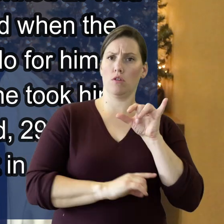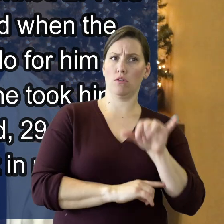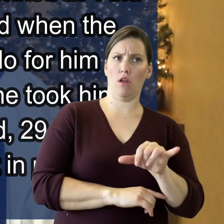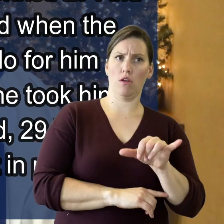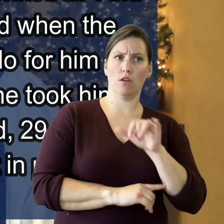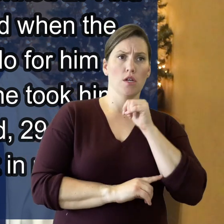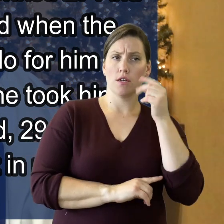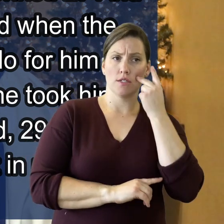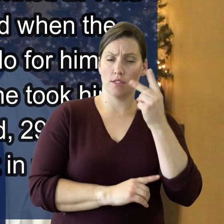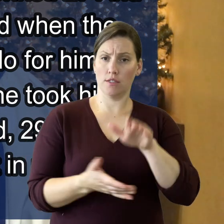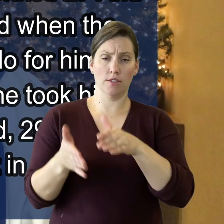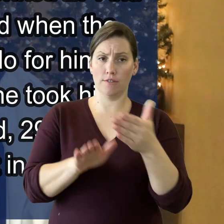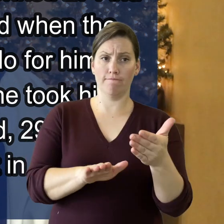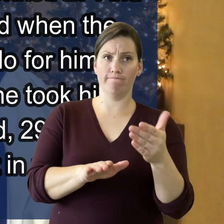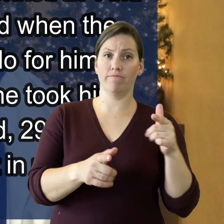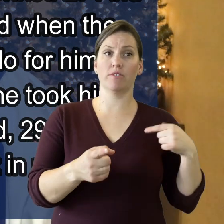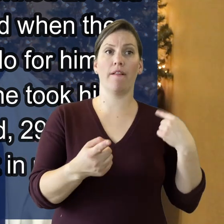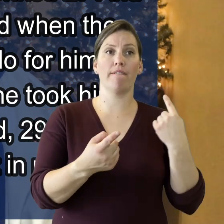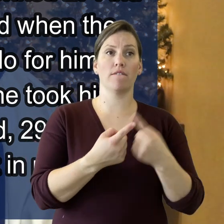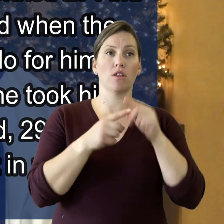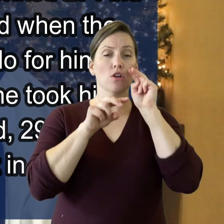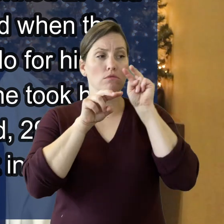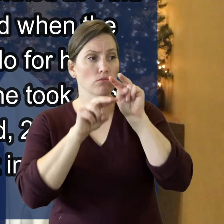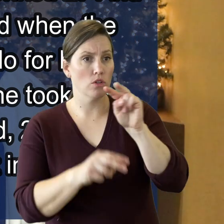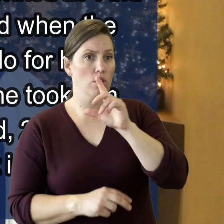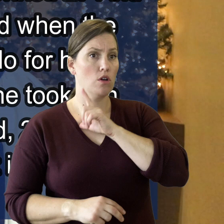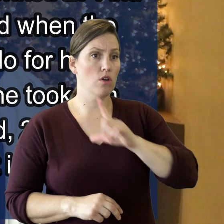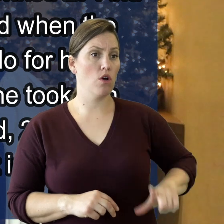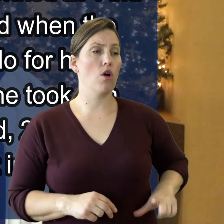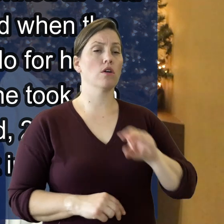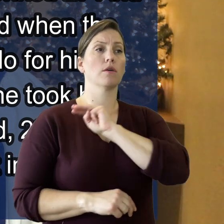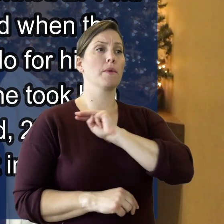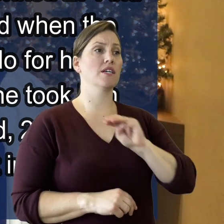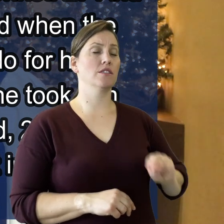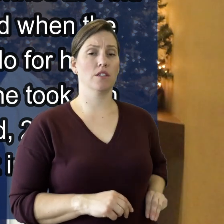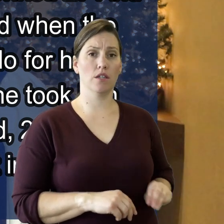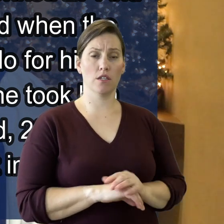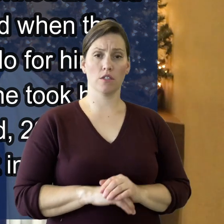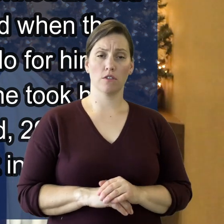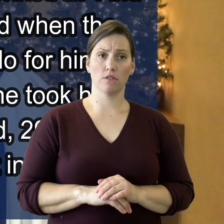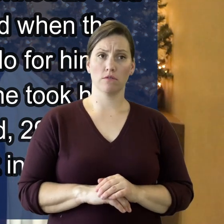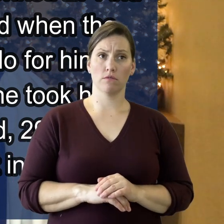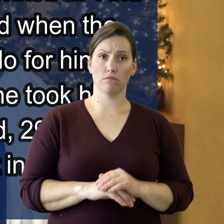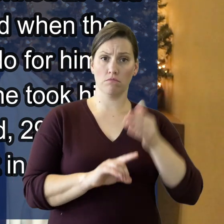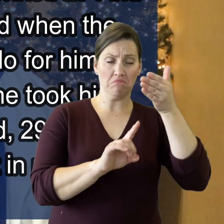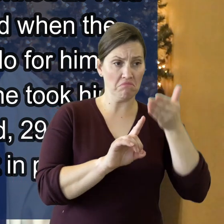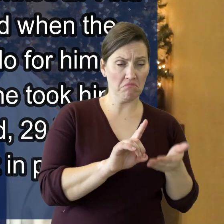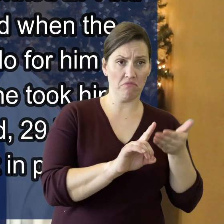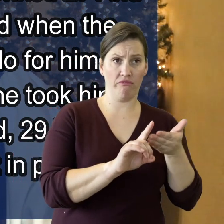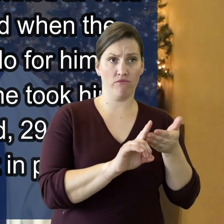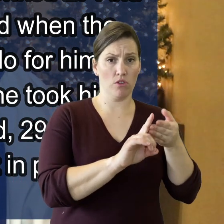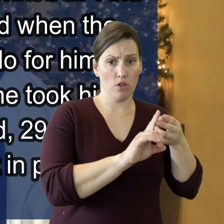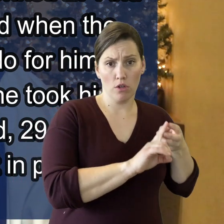that he would not see death before he had seen the Lord's Messiah. And he came in the